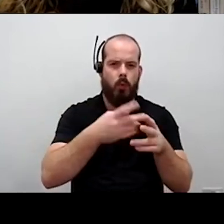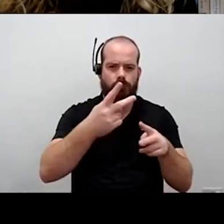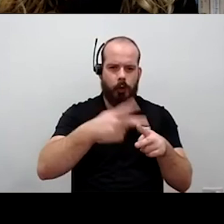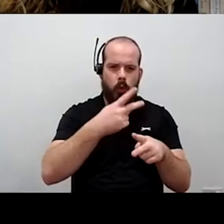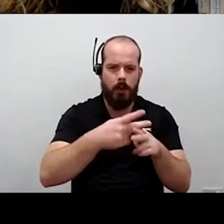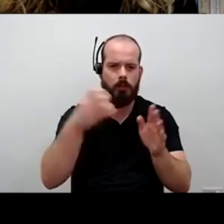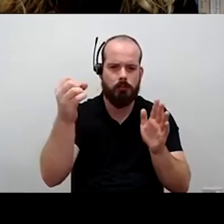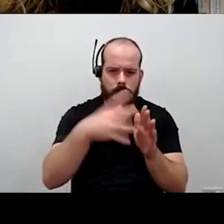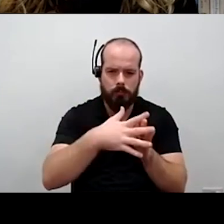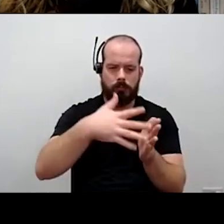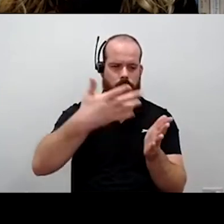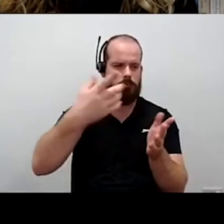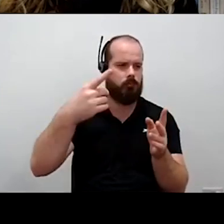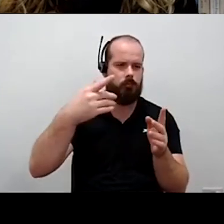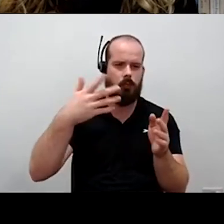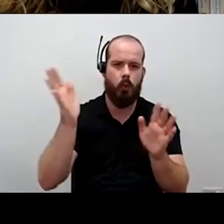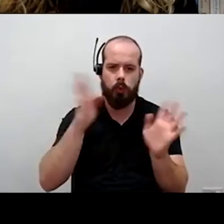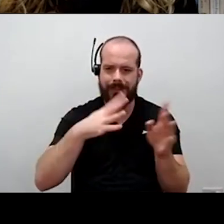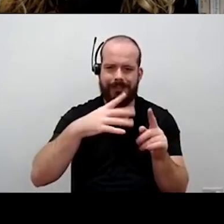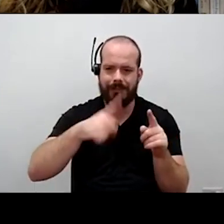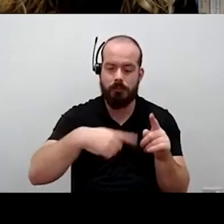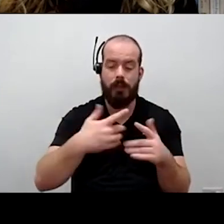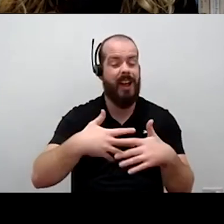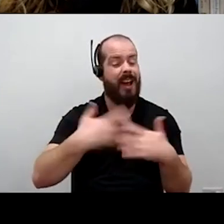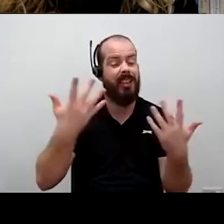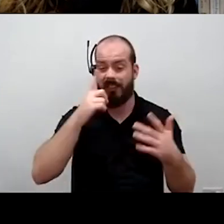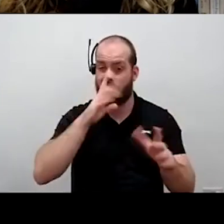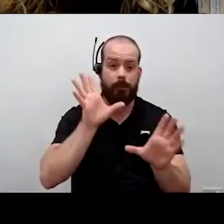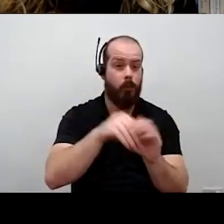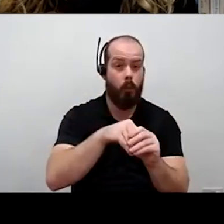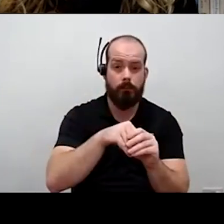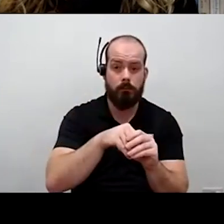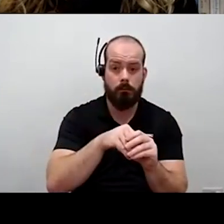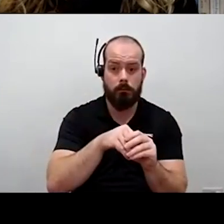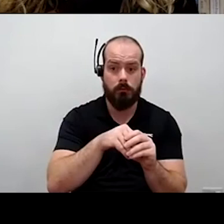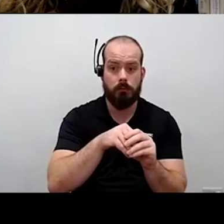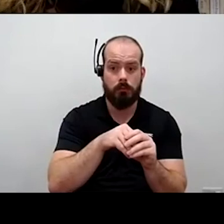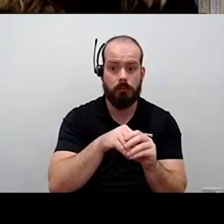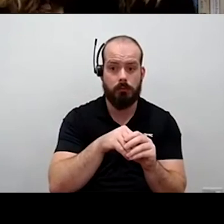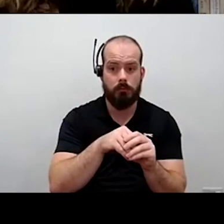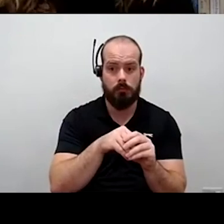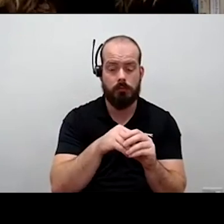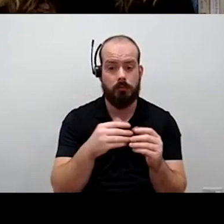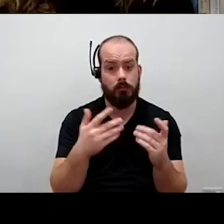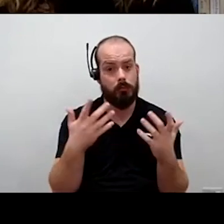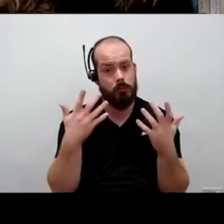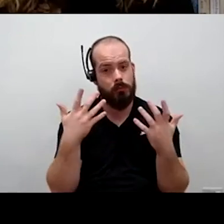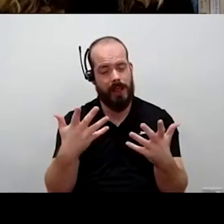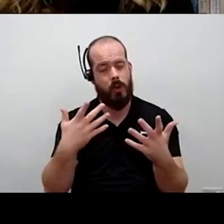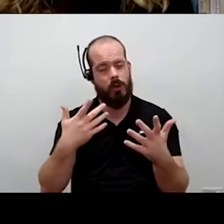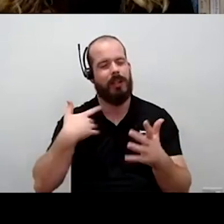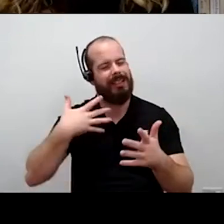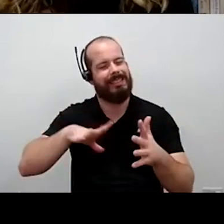and basically small investors, right? Anybody could invest. And if you look at, I would have to look it up, but